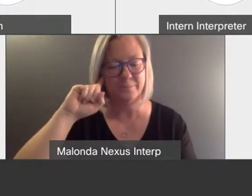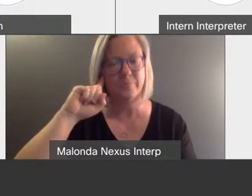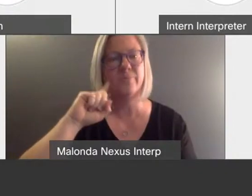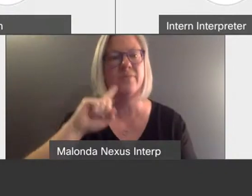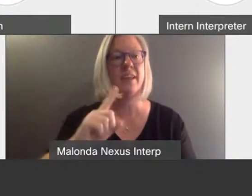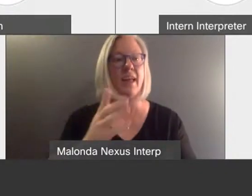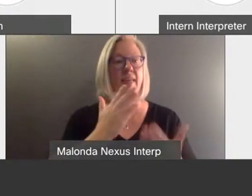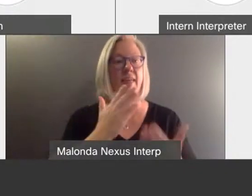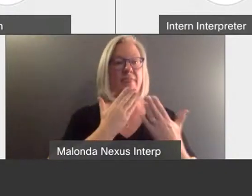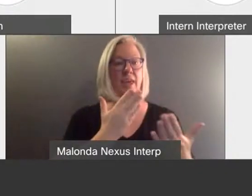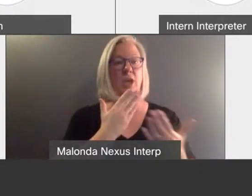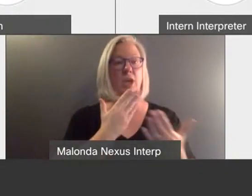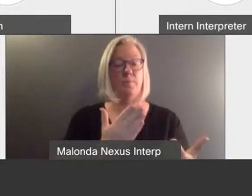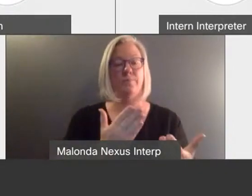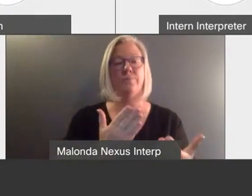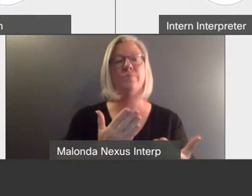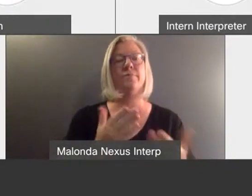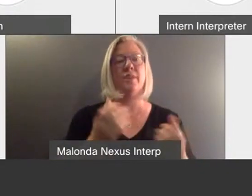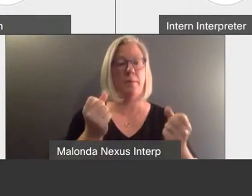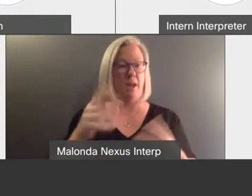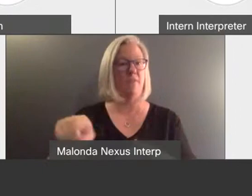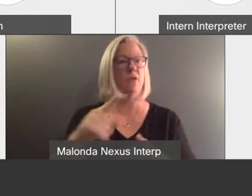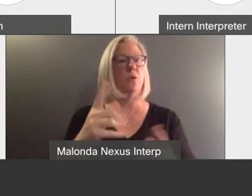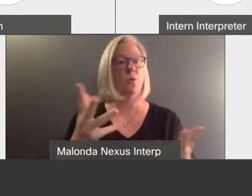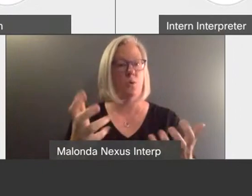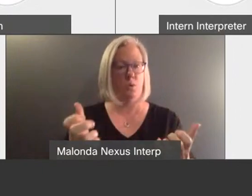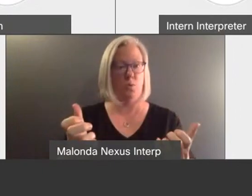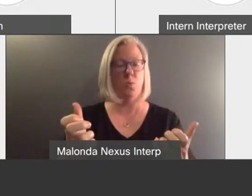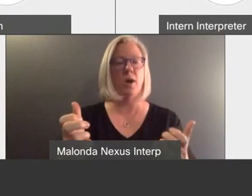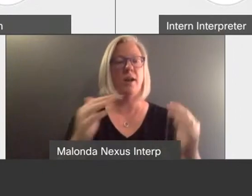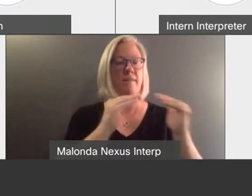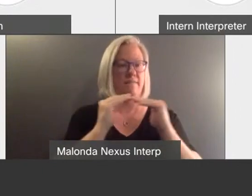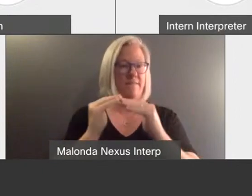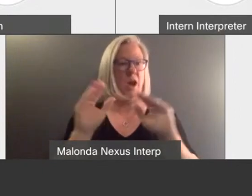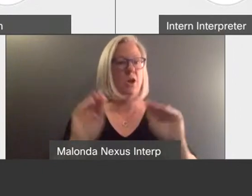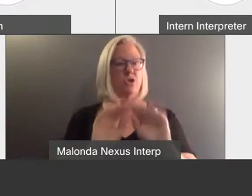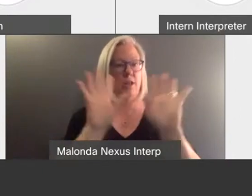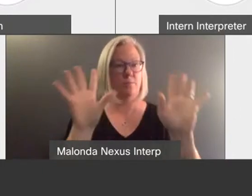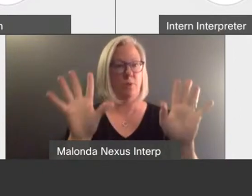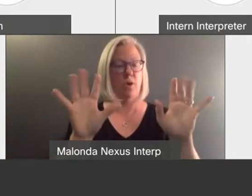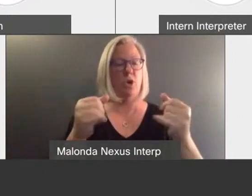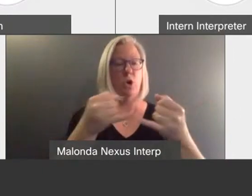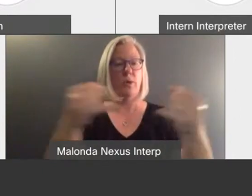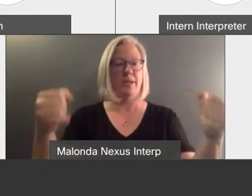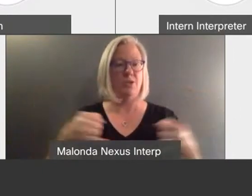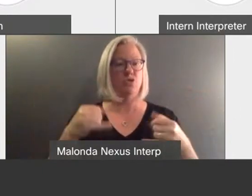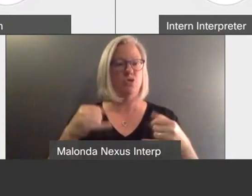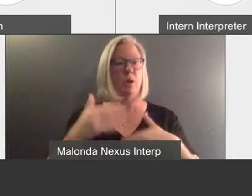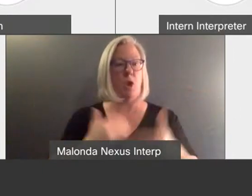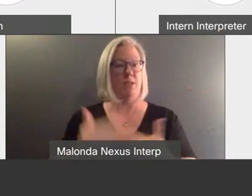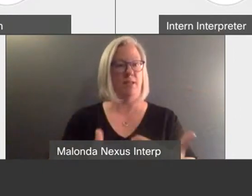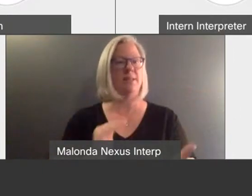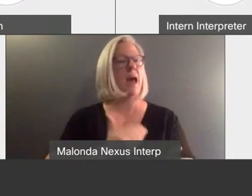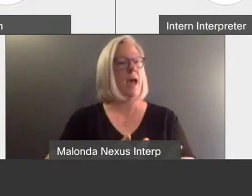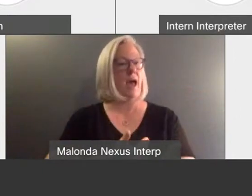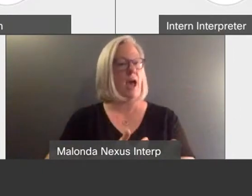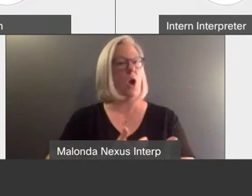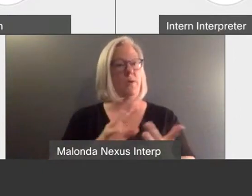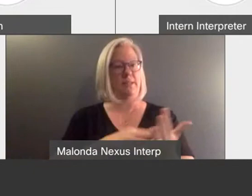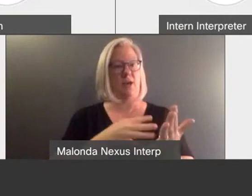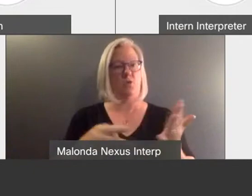thank you. Like many of you, the committee members want a fair and transparent redistricting process. Our compressed schedule this